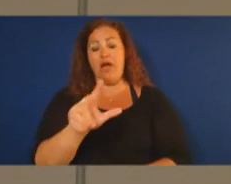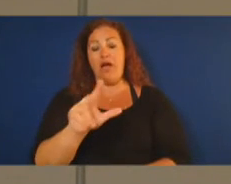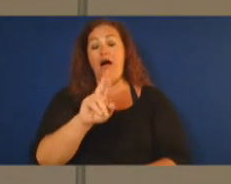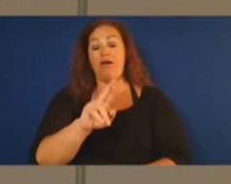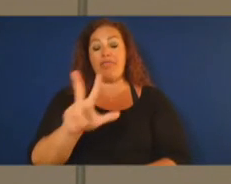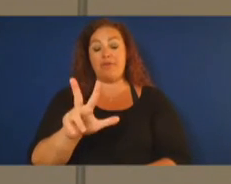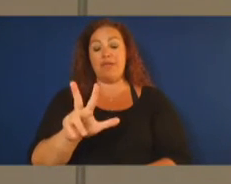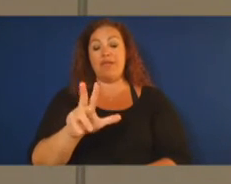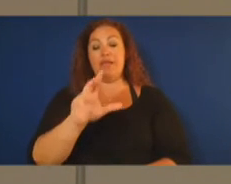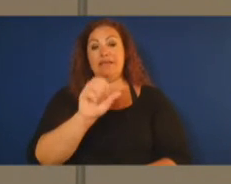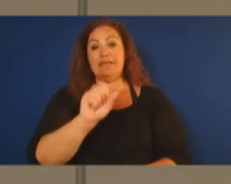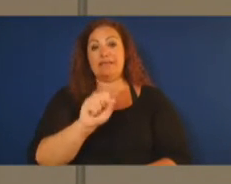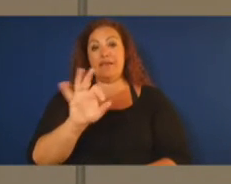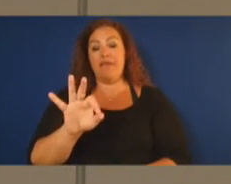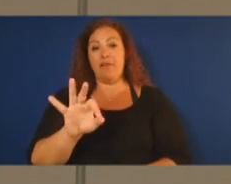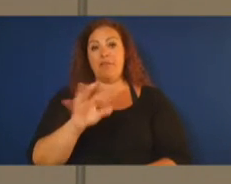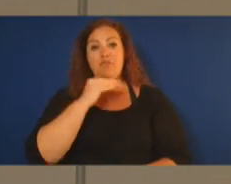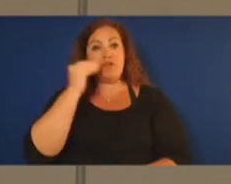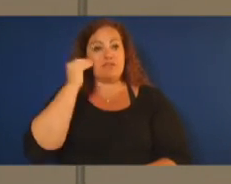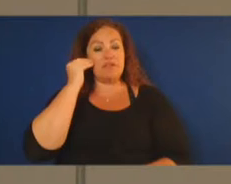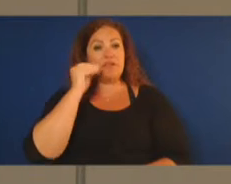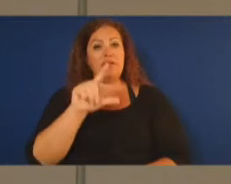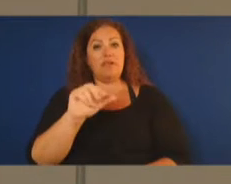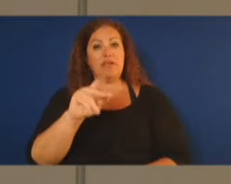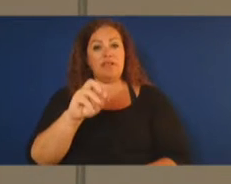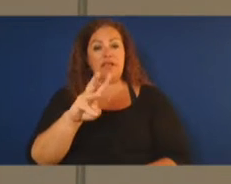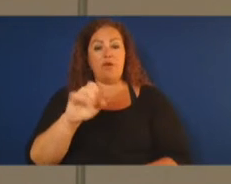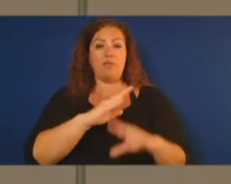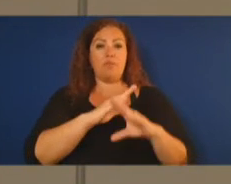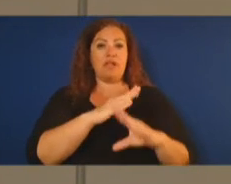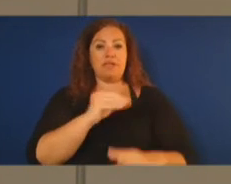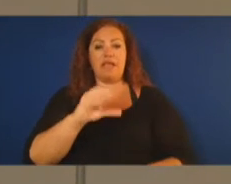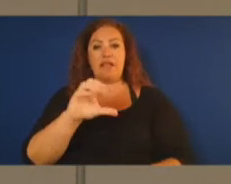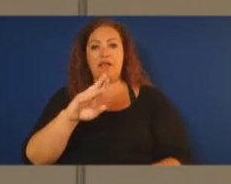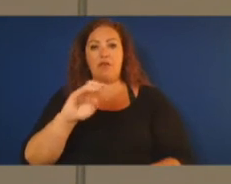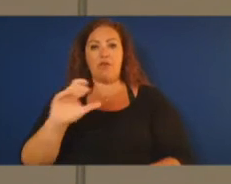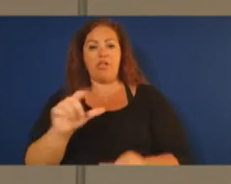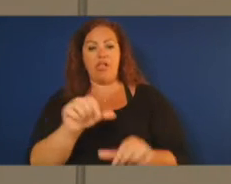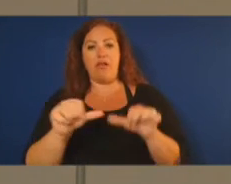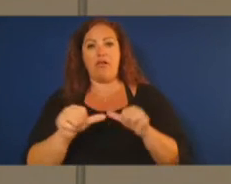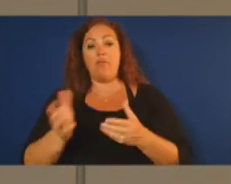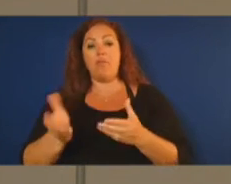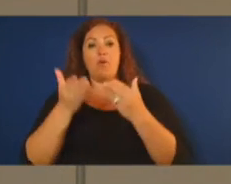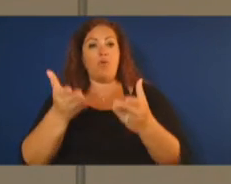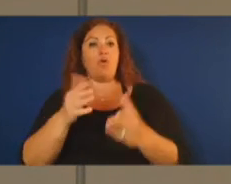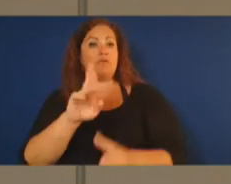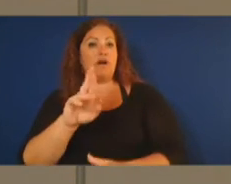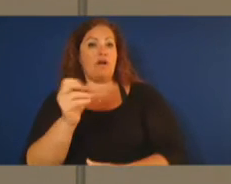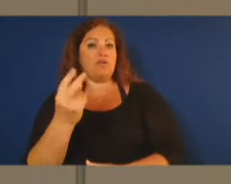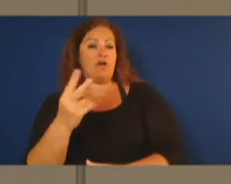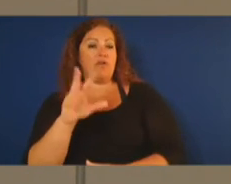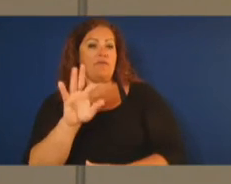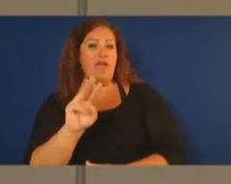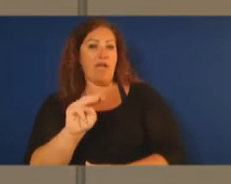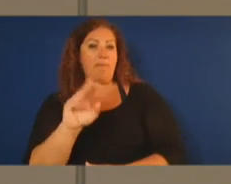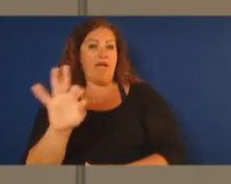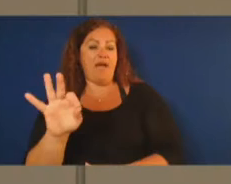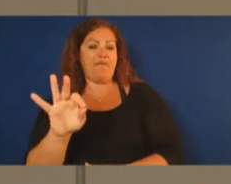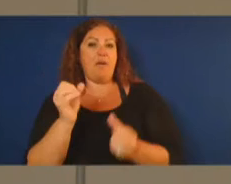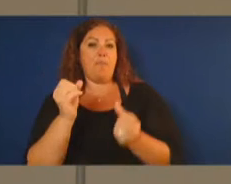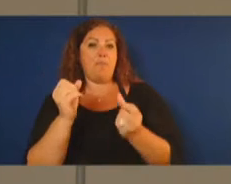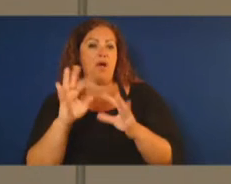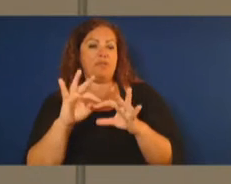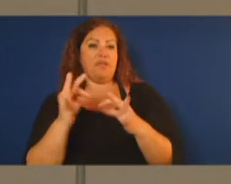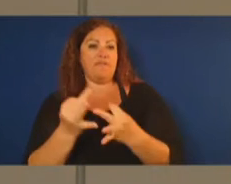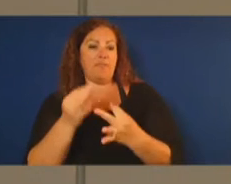family residential Lake Wy protected area Lake Wy CR area the proposed zoning is R12 MF multif family residential conditional